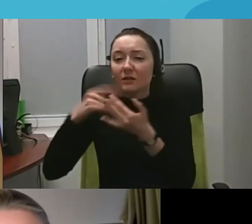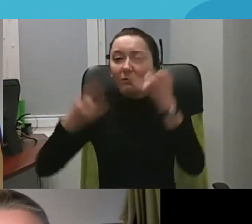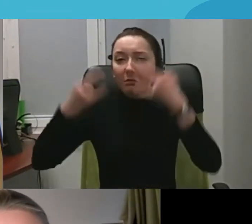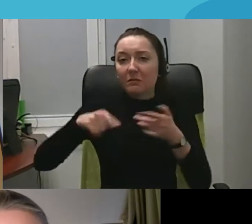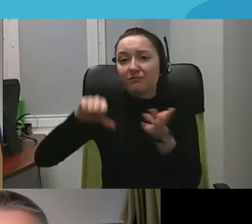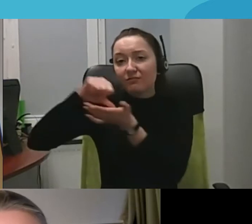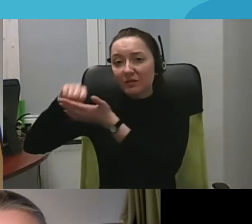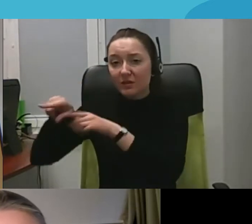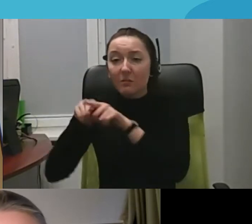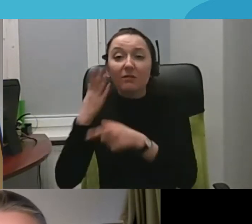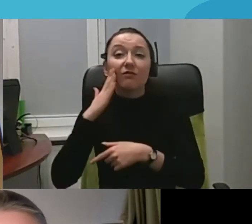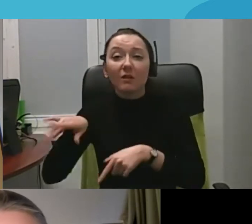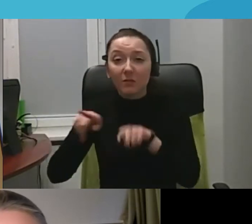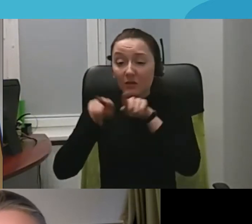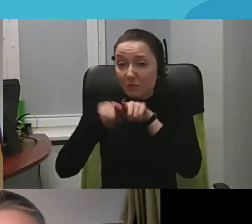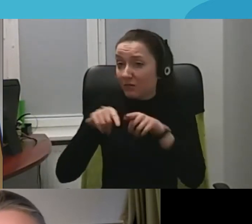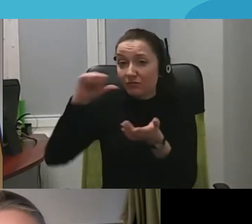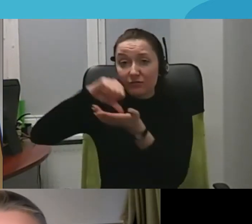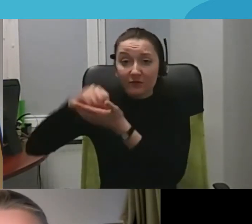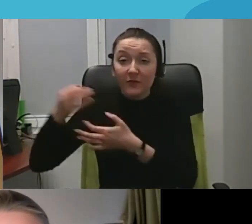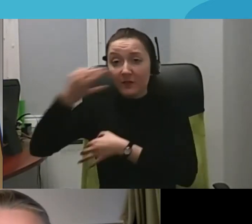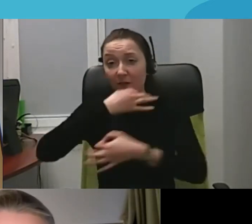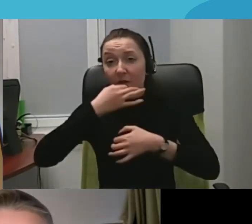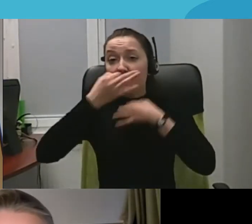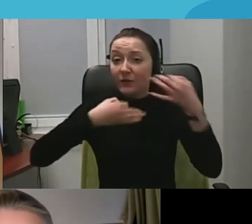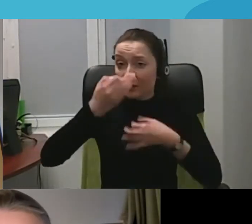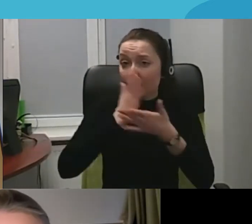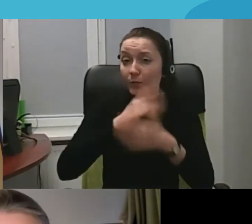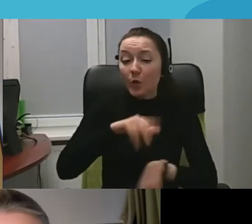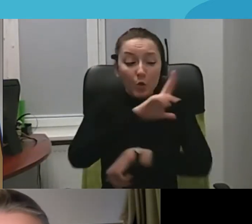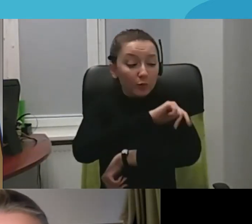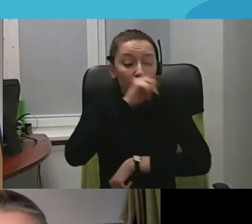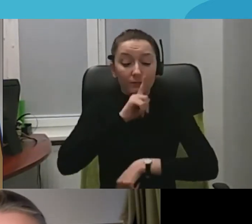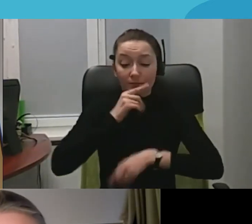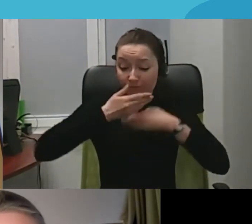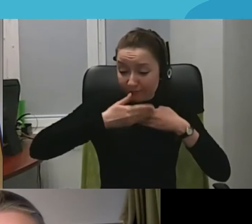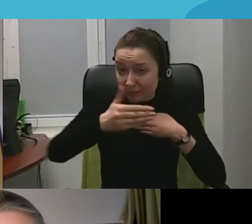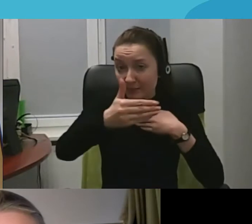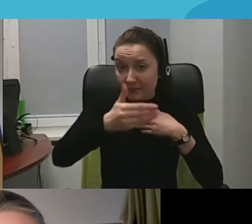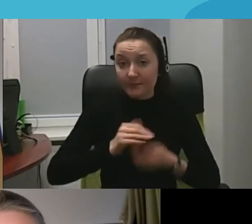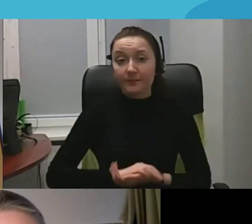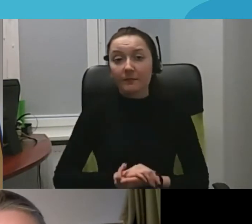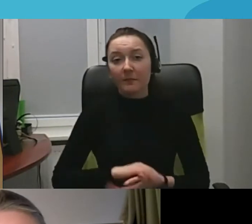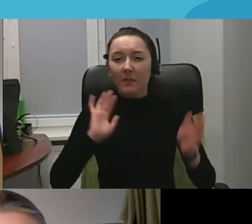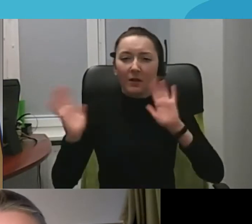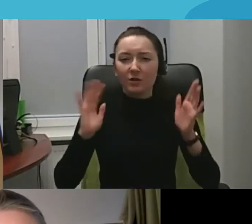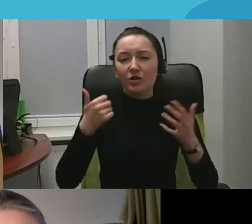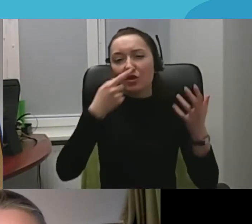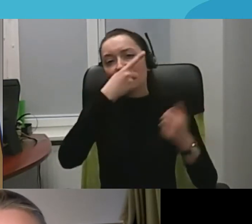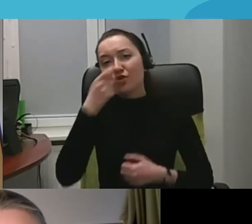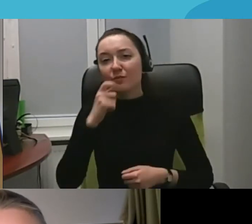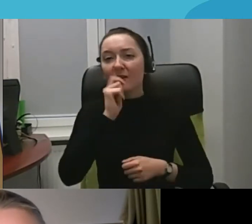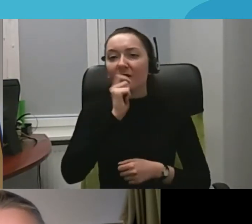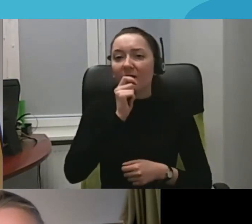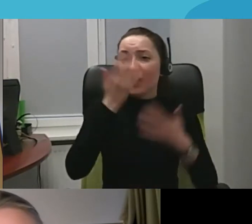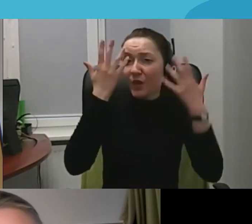for example. Since August, I gave some 100 interviews or speeches. And in addition, the